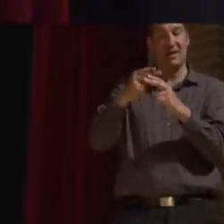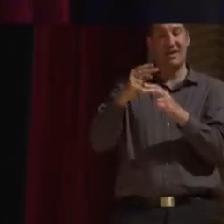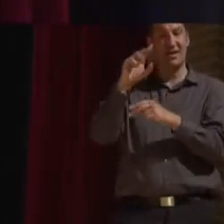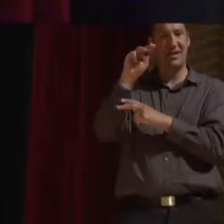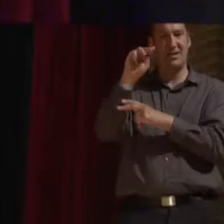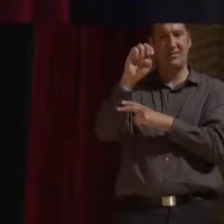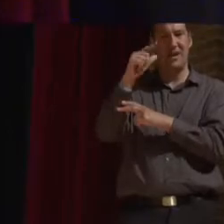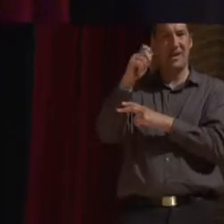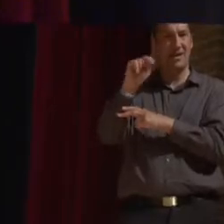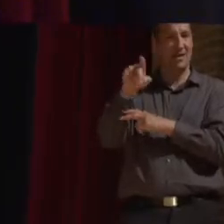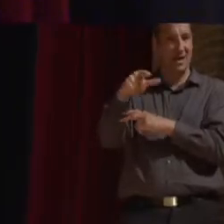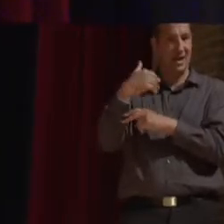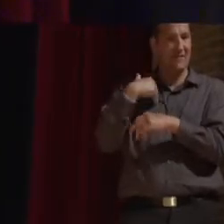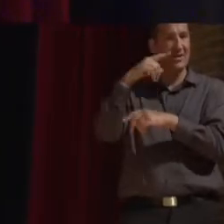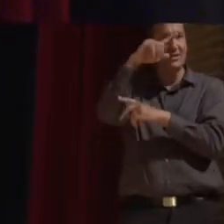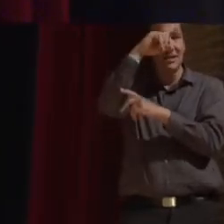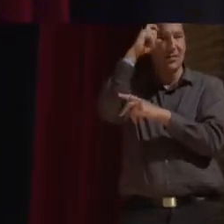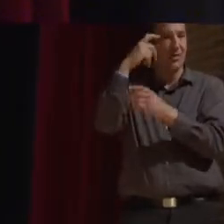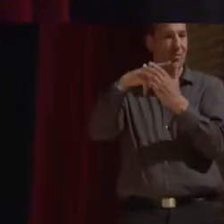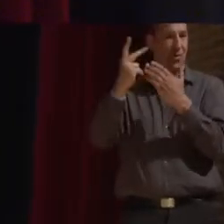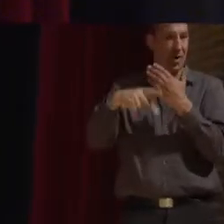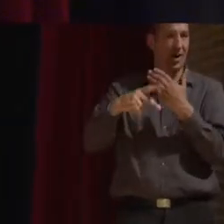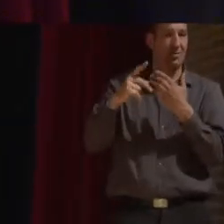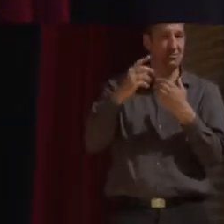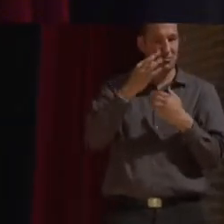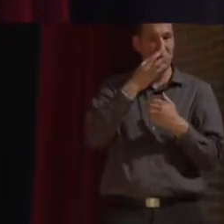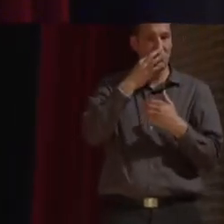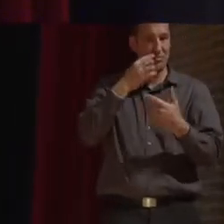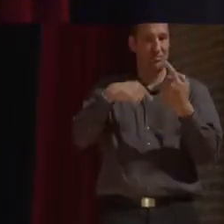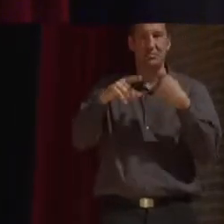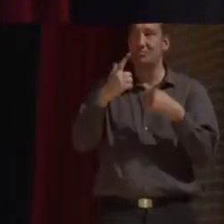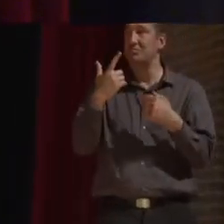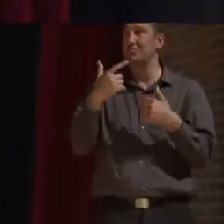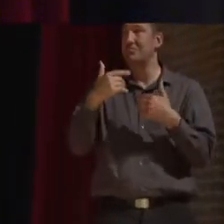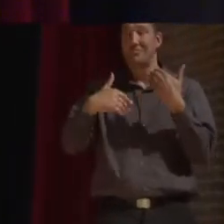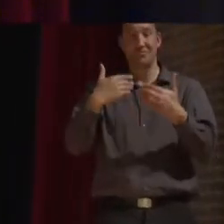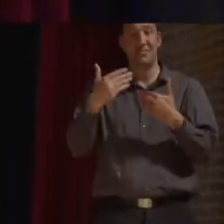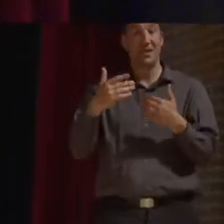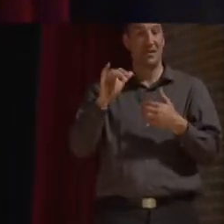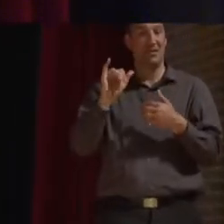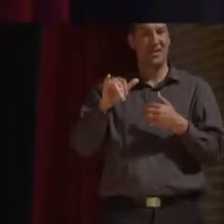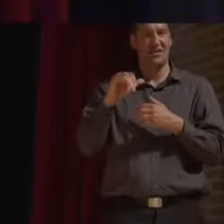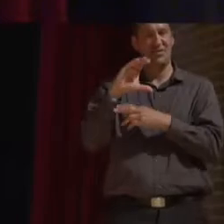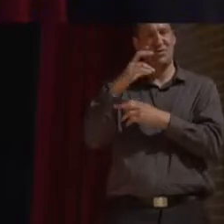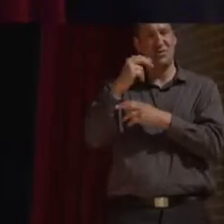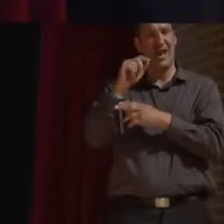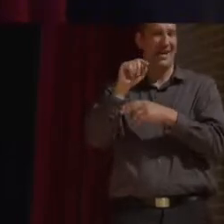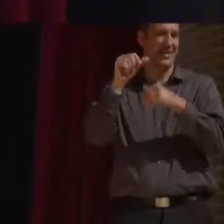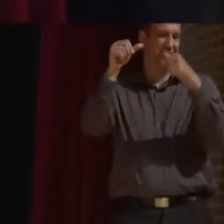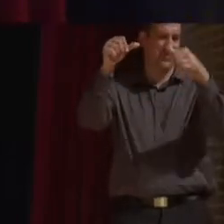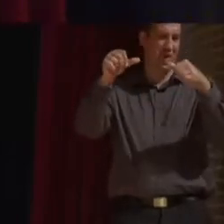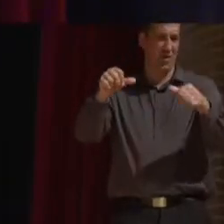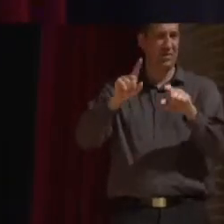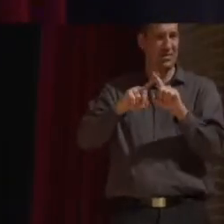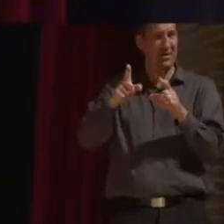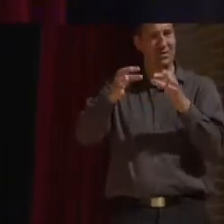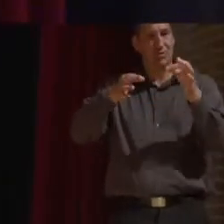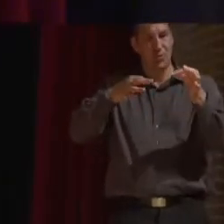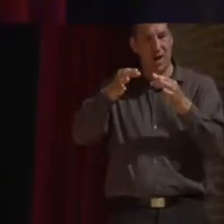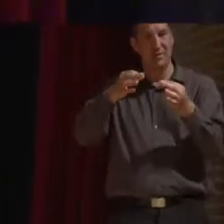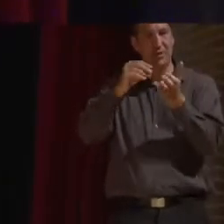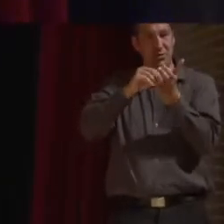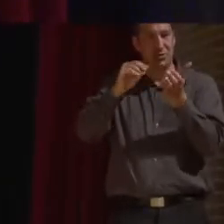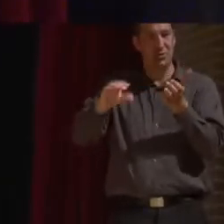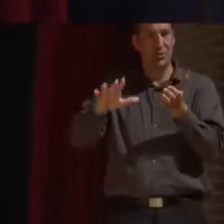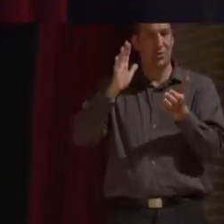some summer programs that are coming up. And so this is posted in the chat room, but the description is that students will